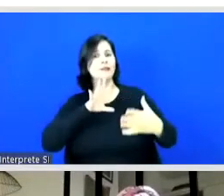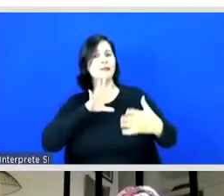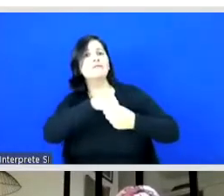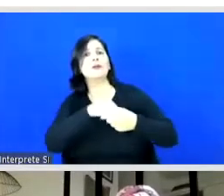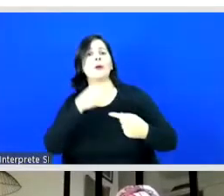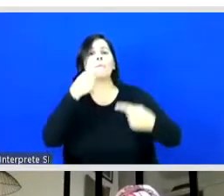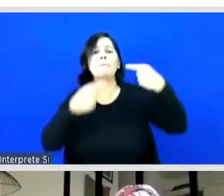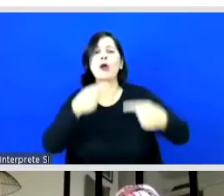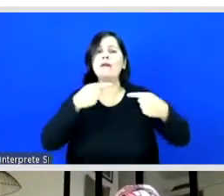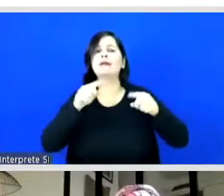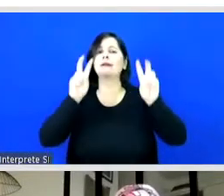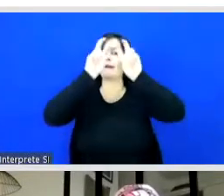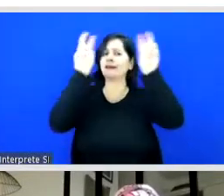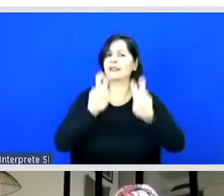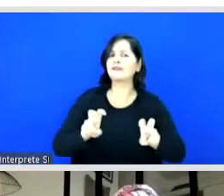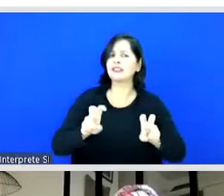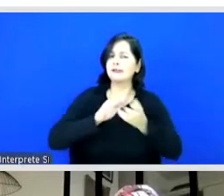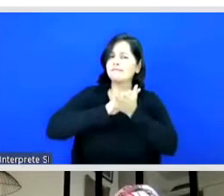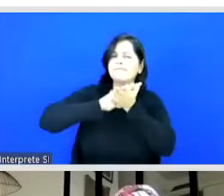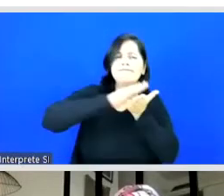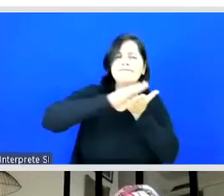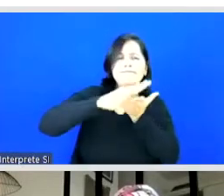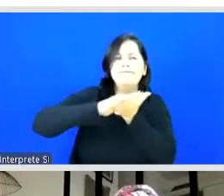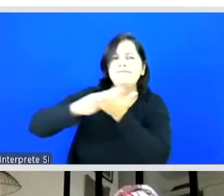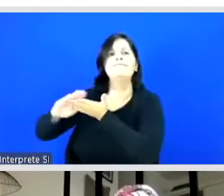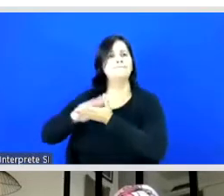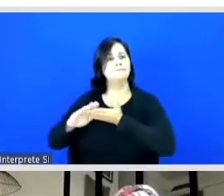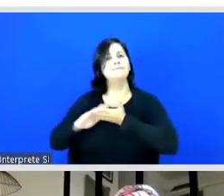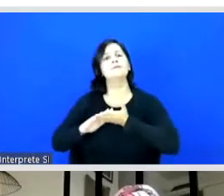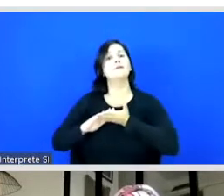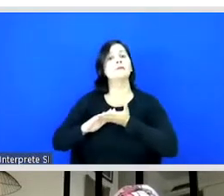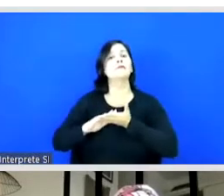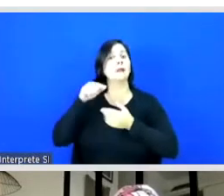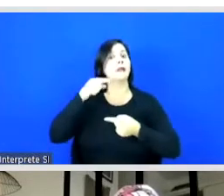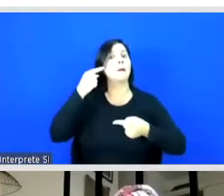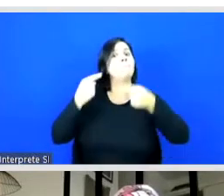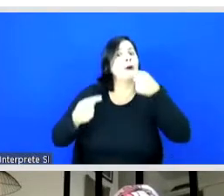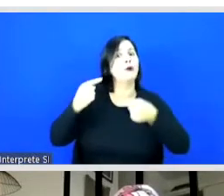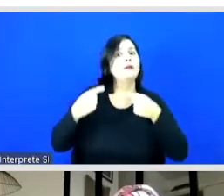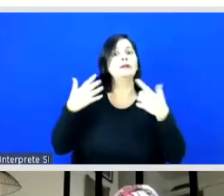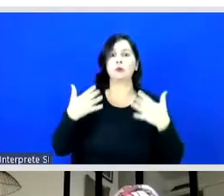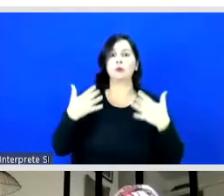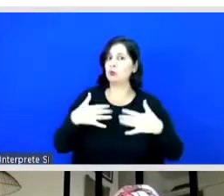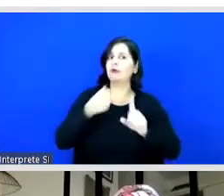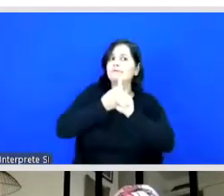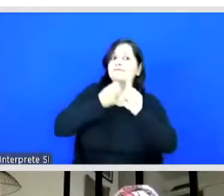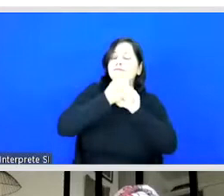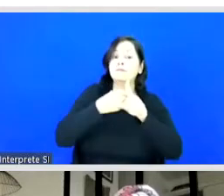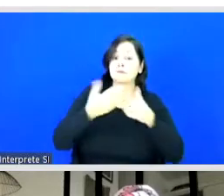need to realize this year, 2021, is an absolutely vital year, perhaps the most important